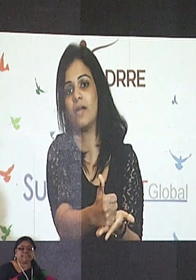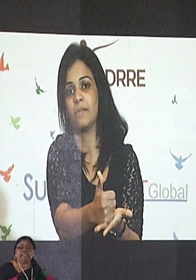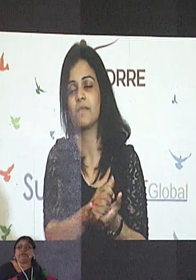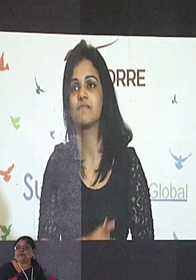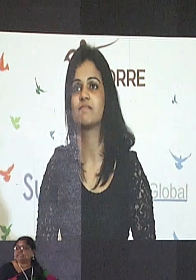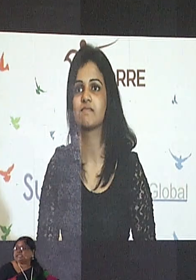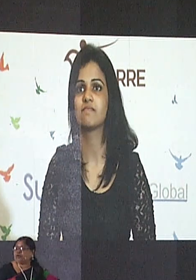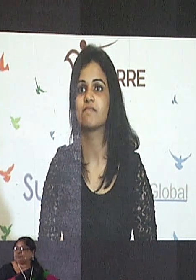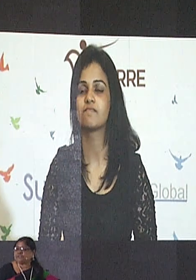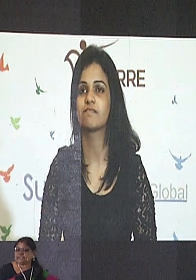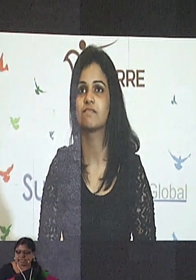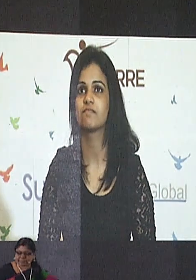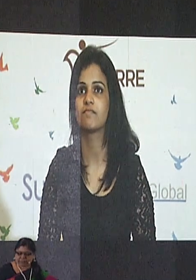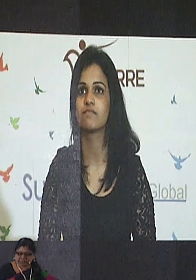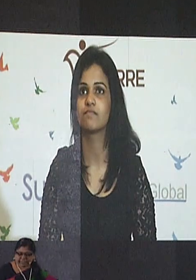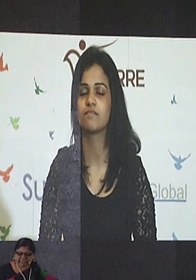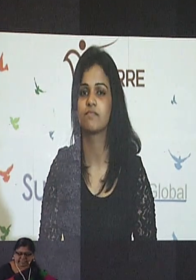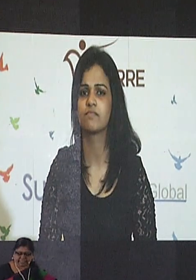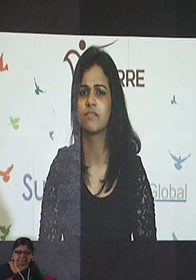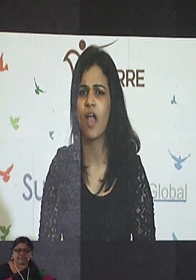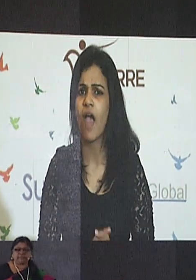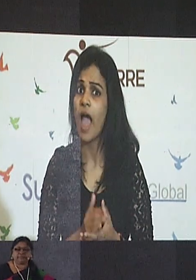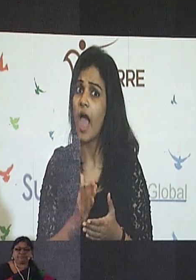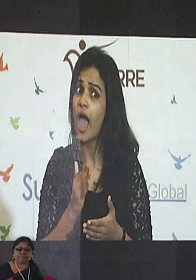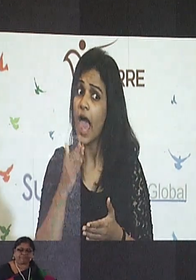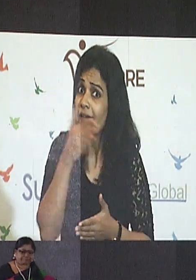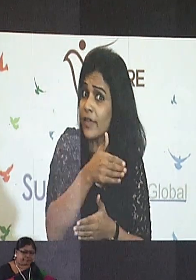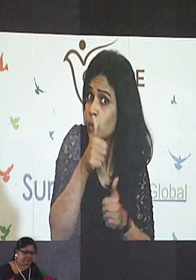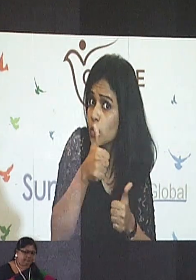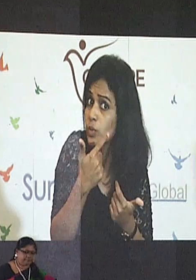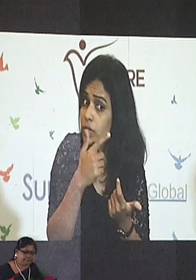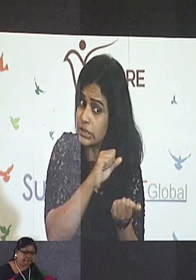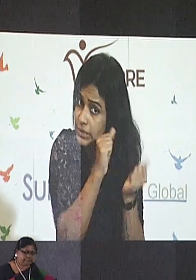Let's see the efficacy of music therapy on various areas.